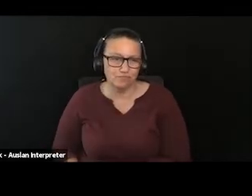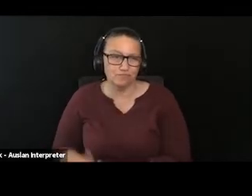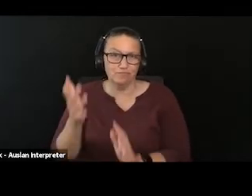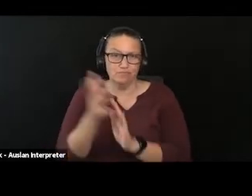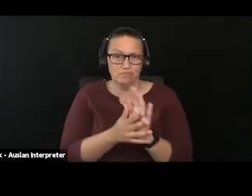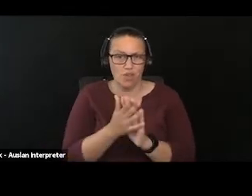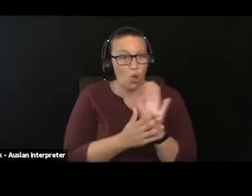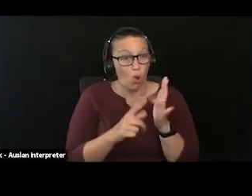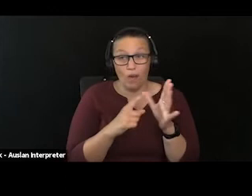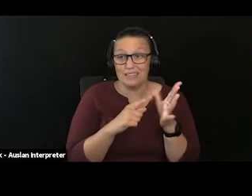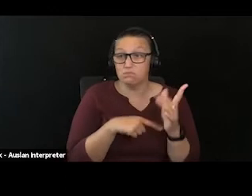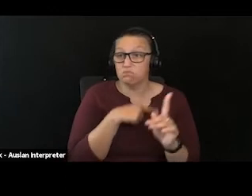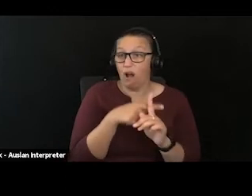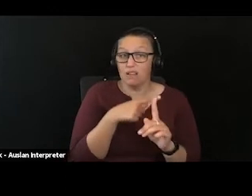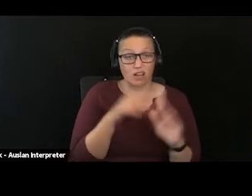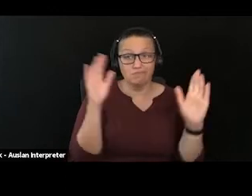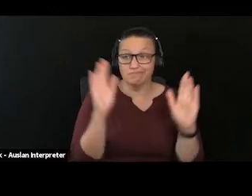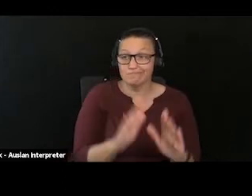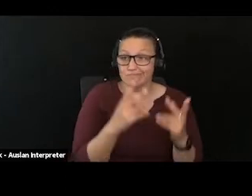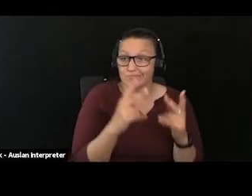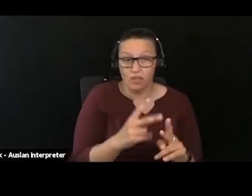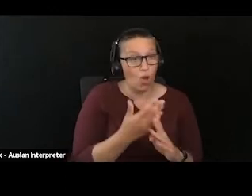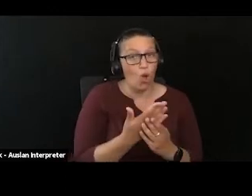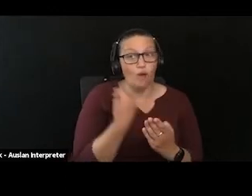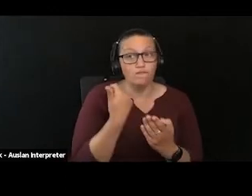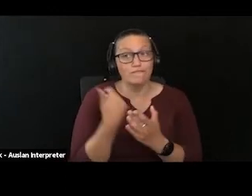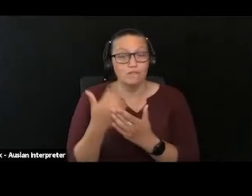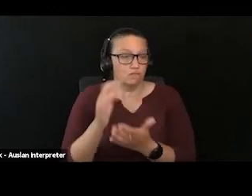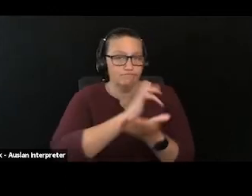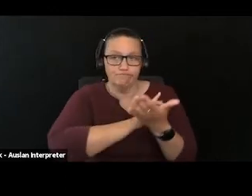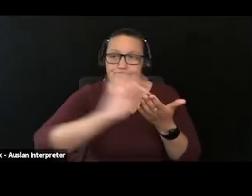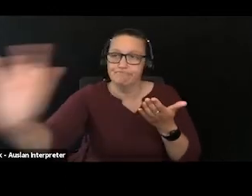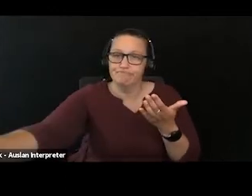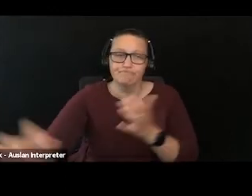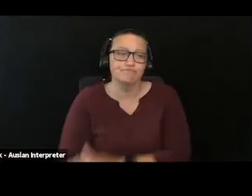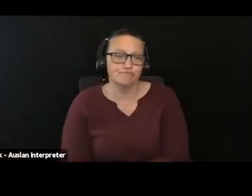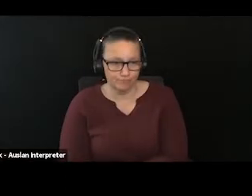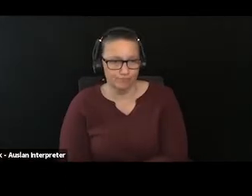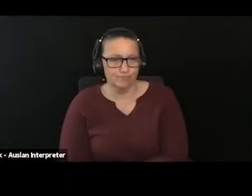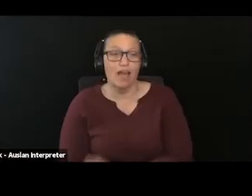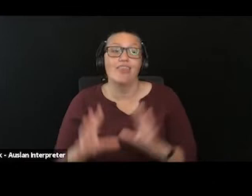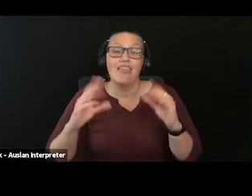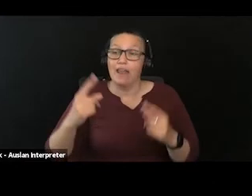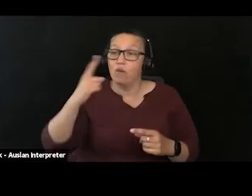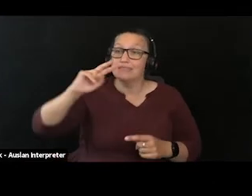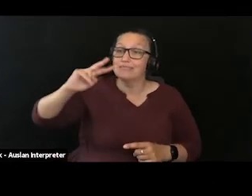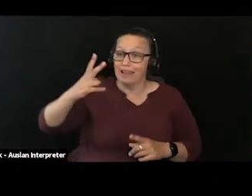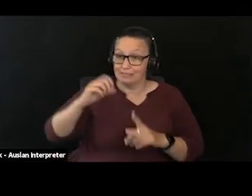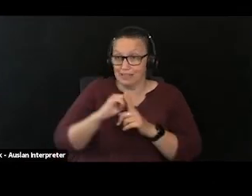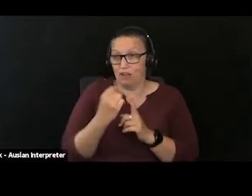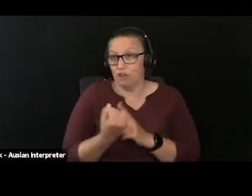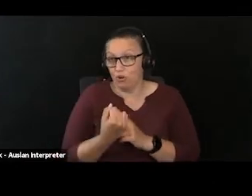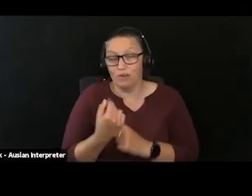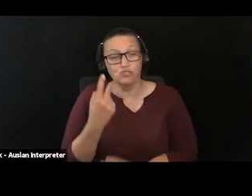effects associated with OAT on both mortality and incarceration. We then looked at a second scenario where we just